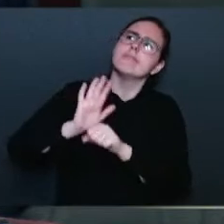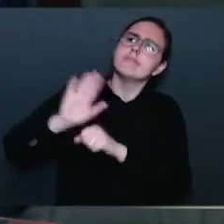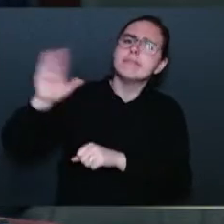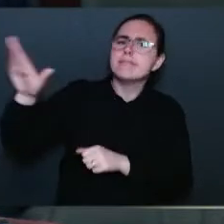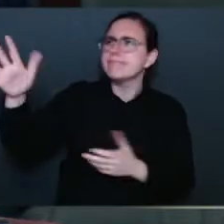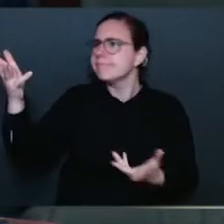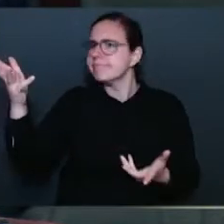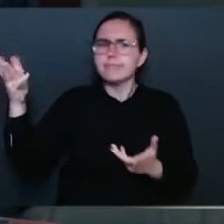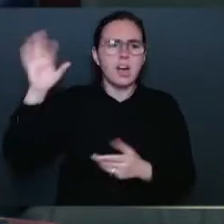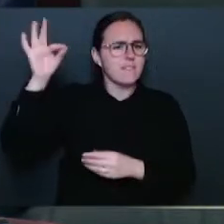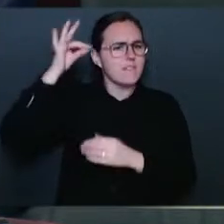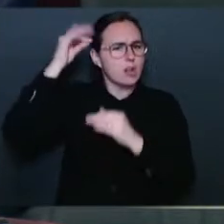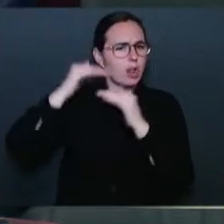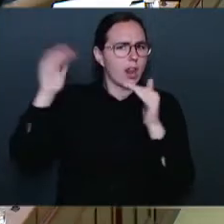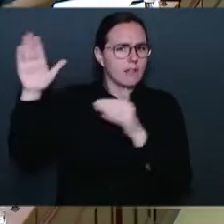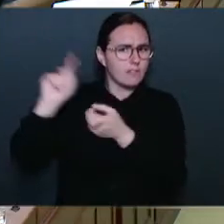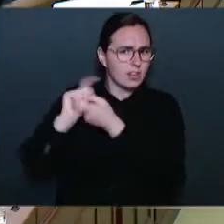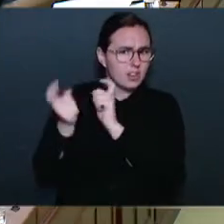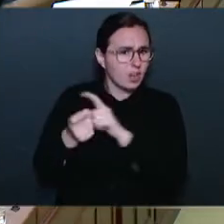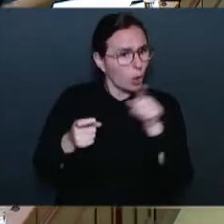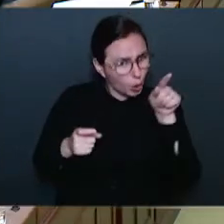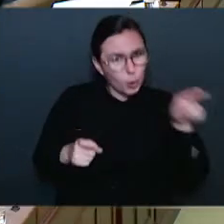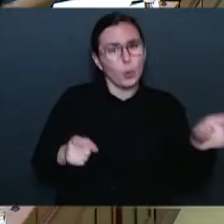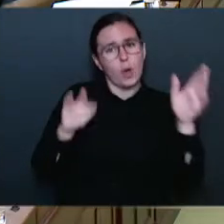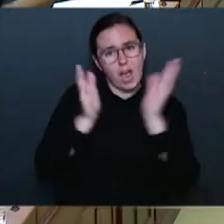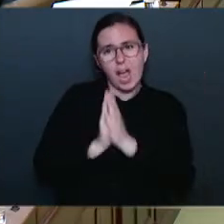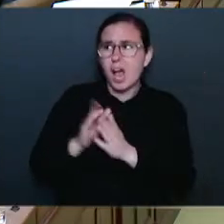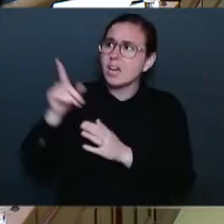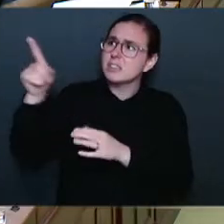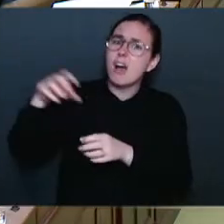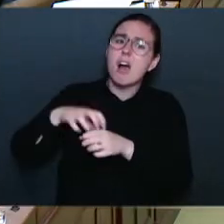asking for it to be increased three-fold that's right